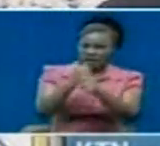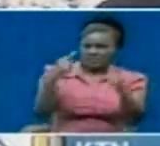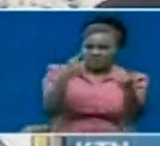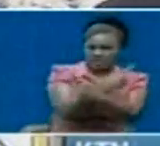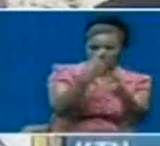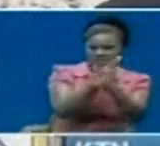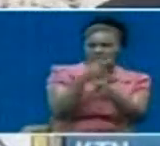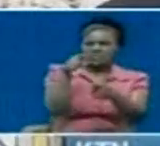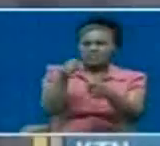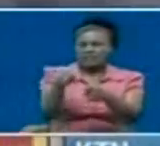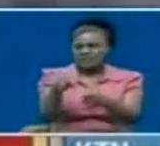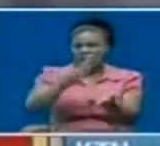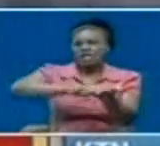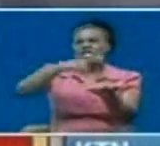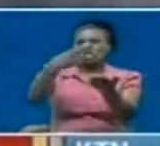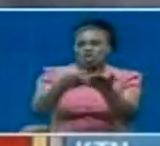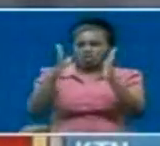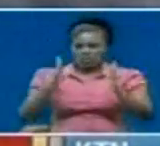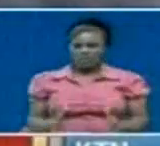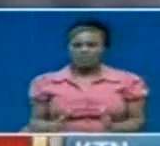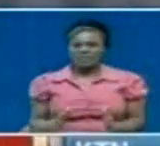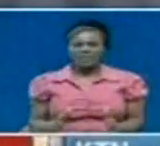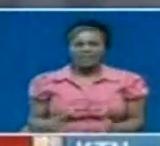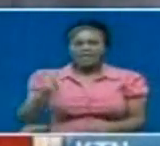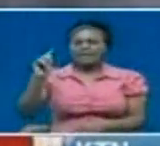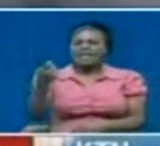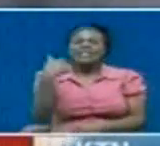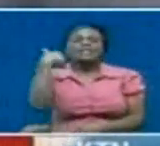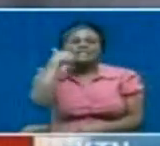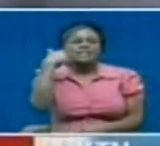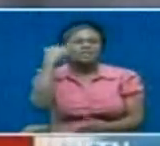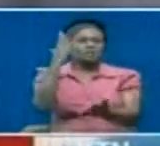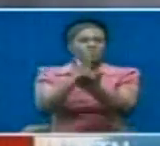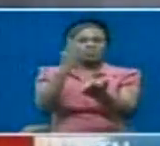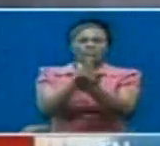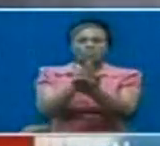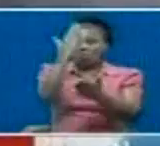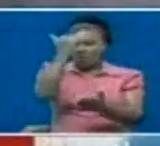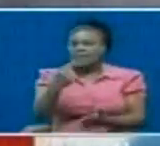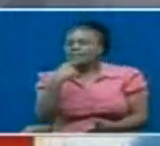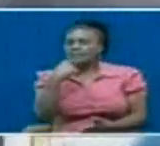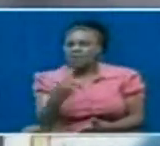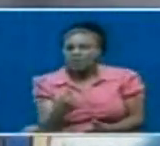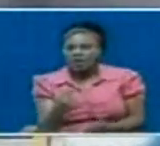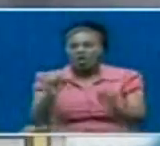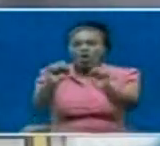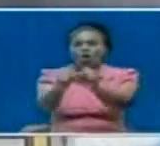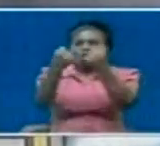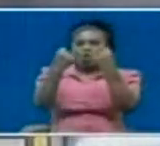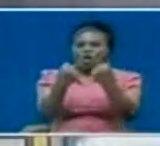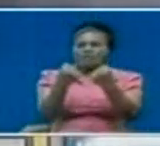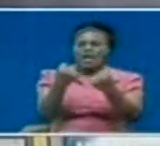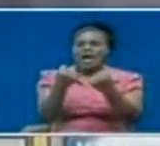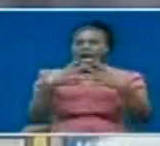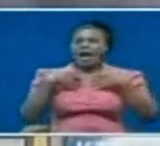and the counties, are human resource issues. Kenya is sick. The healthcare system has collapsed. And that's why we are saying Okoa